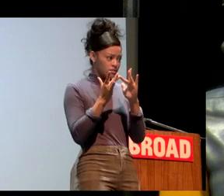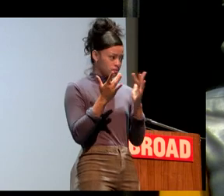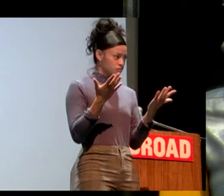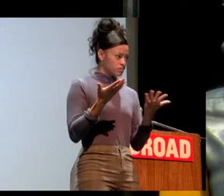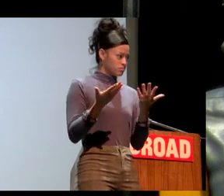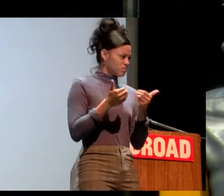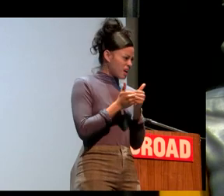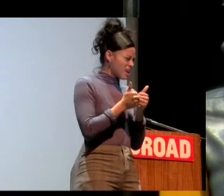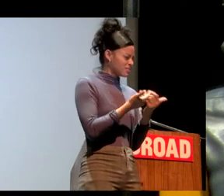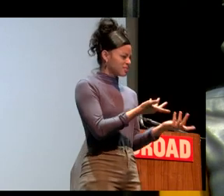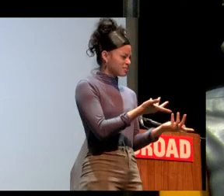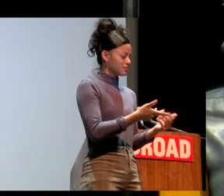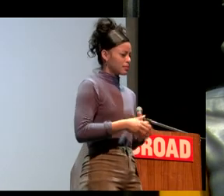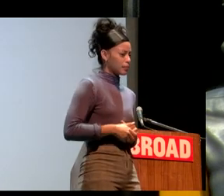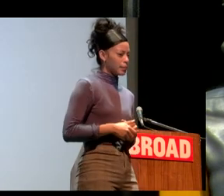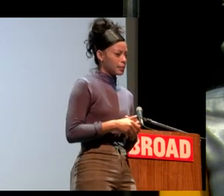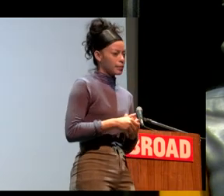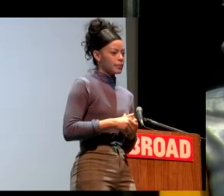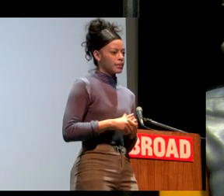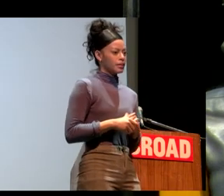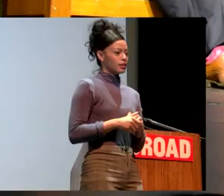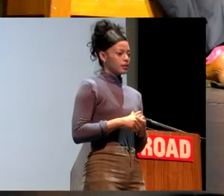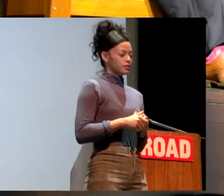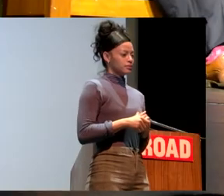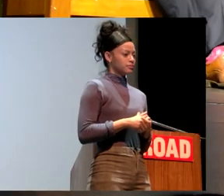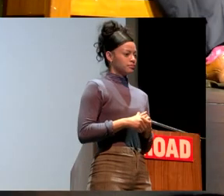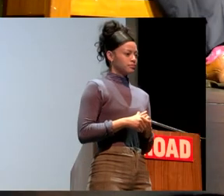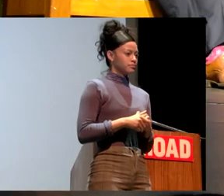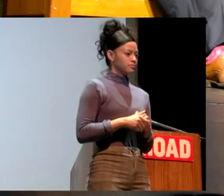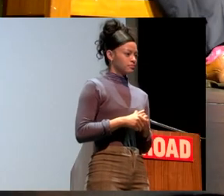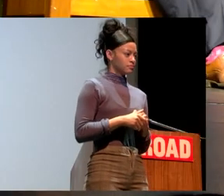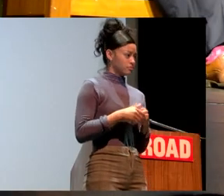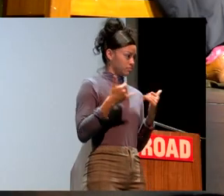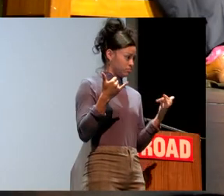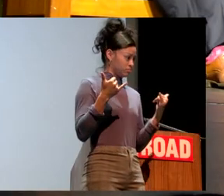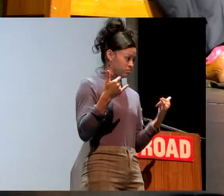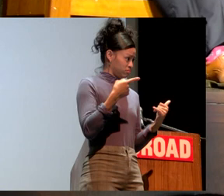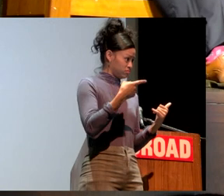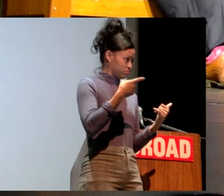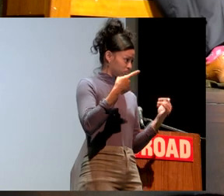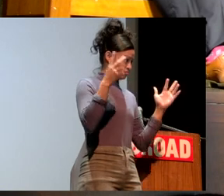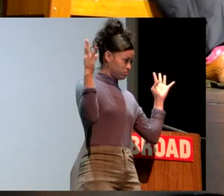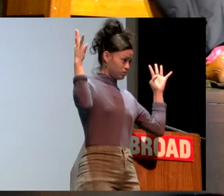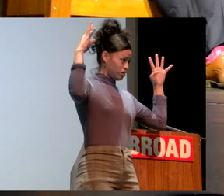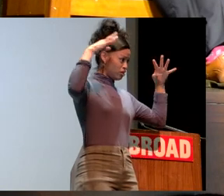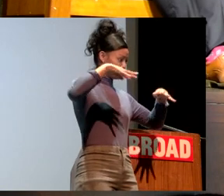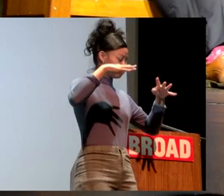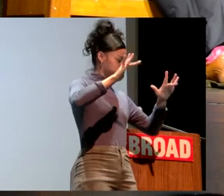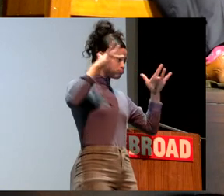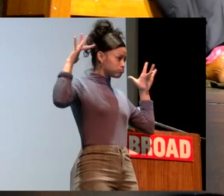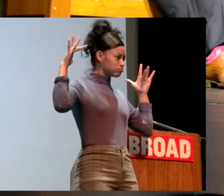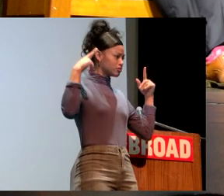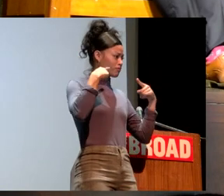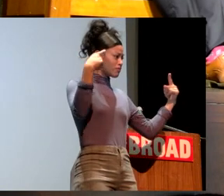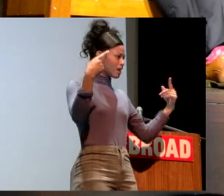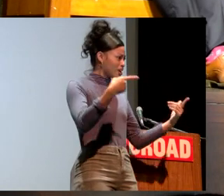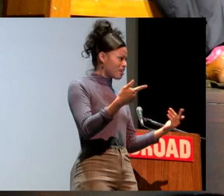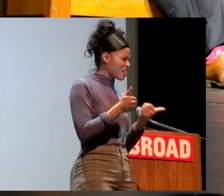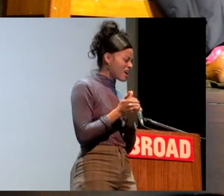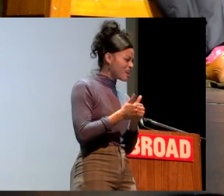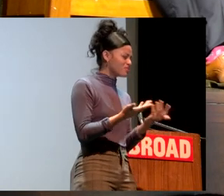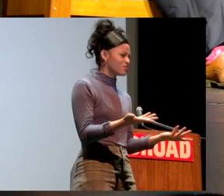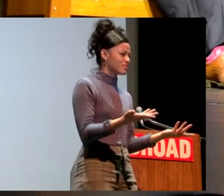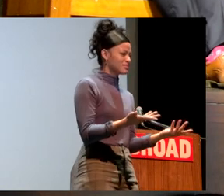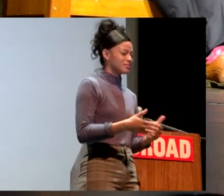become the beautiful work that you've made together? By the way, you may be like over 80% is